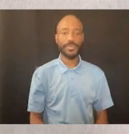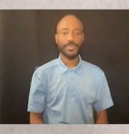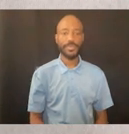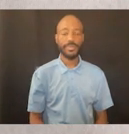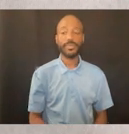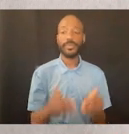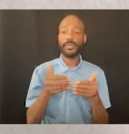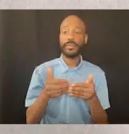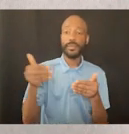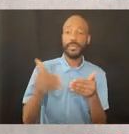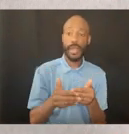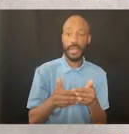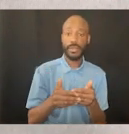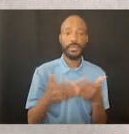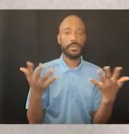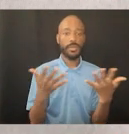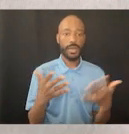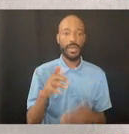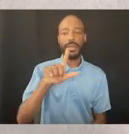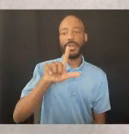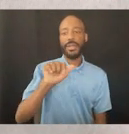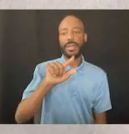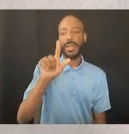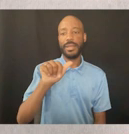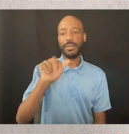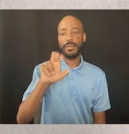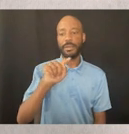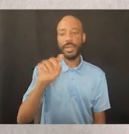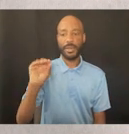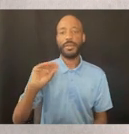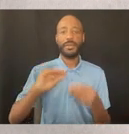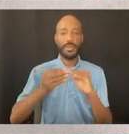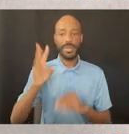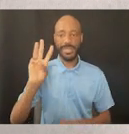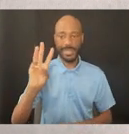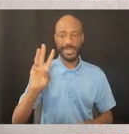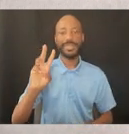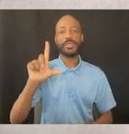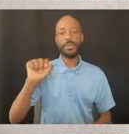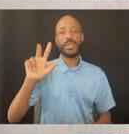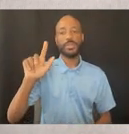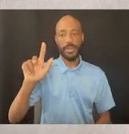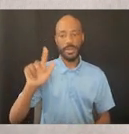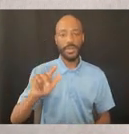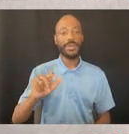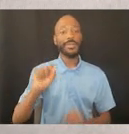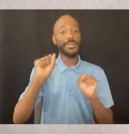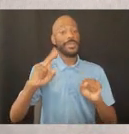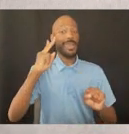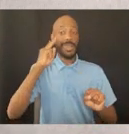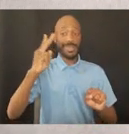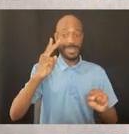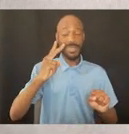The next slide is Lazaretto number 6, also 2023, and you can see the frill over the top of the